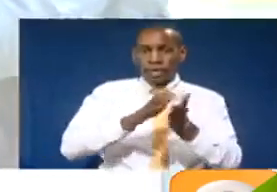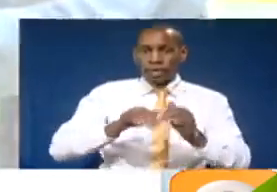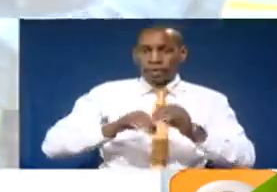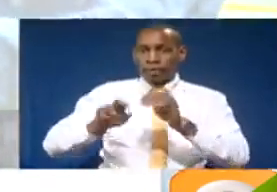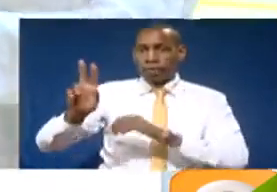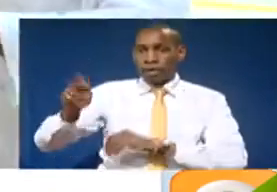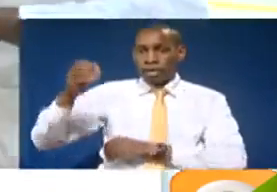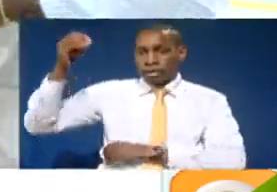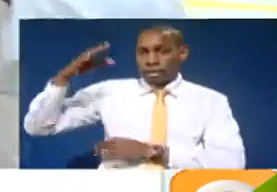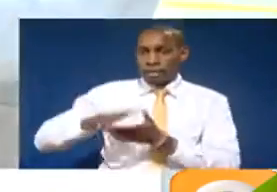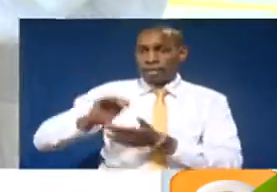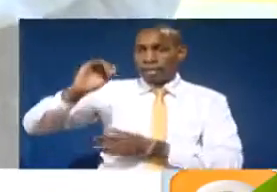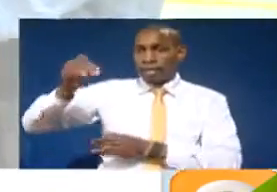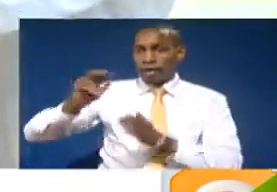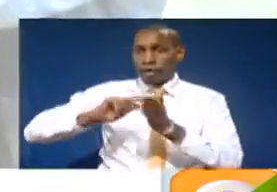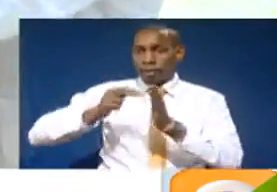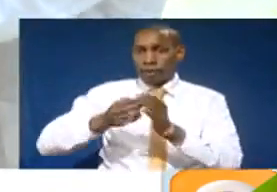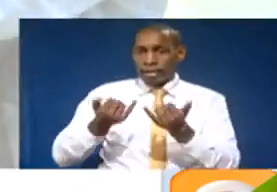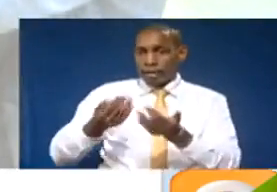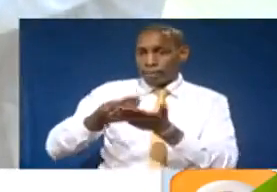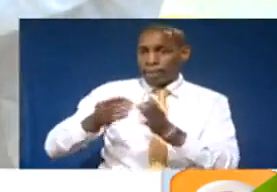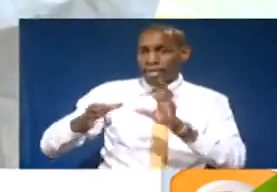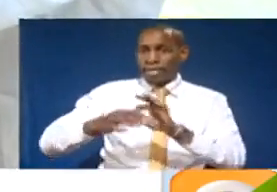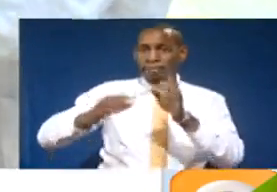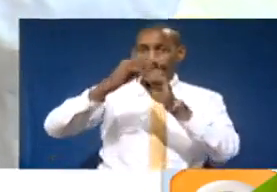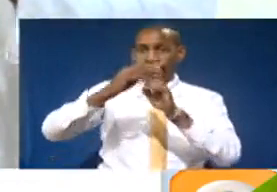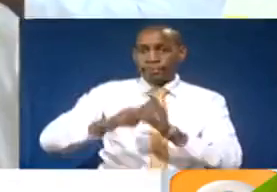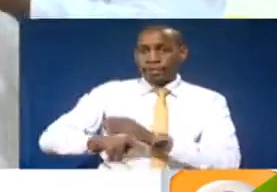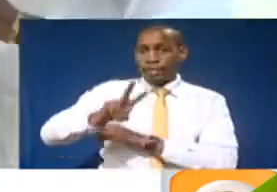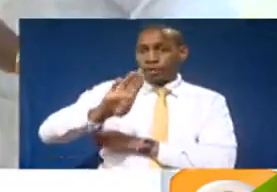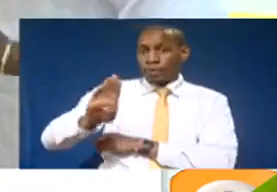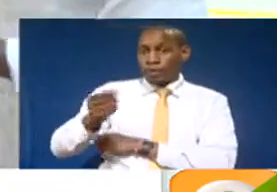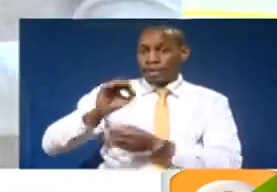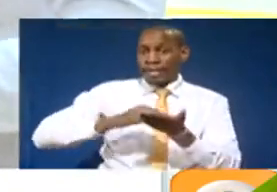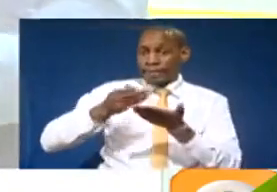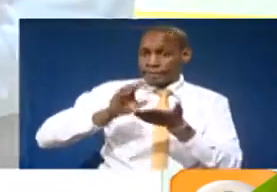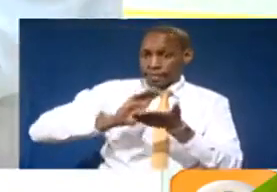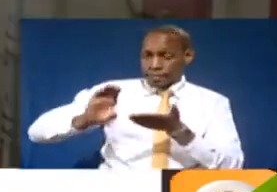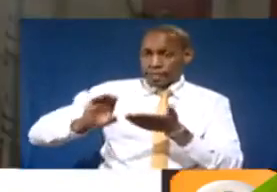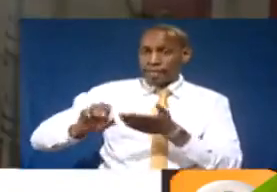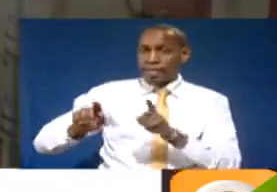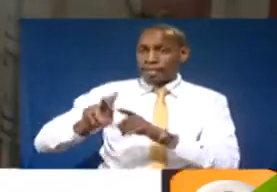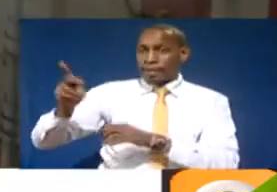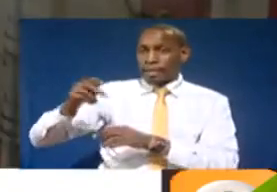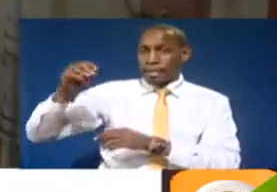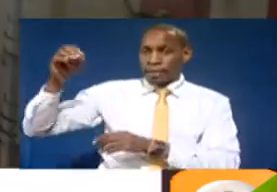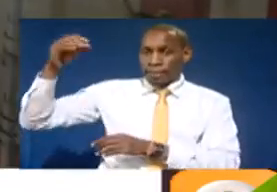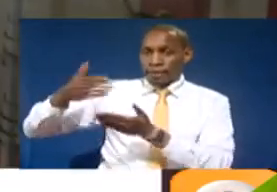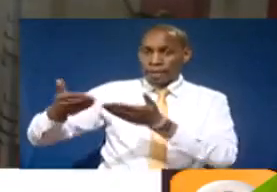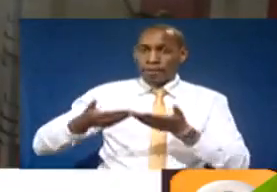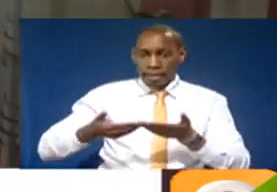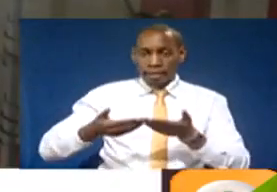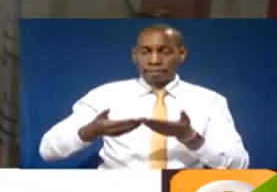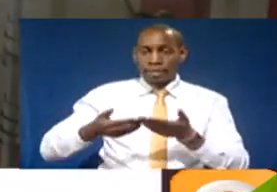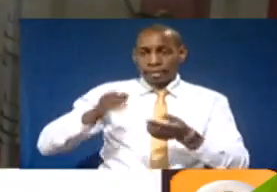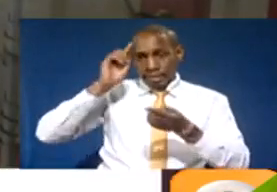Electricity Modernization Project. So this money is part of a total of 2 billion shillings funding that the company received from the World Bank towards the